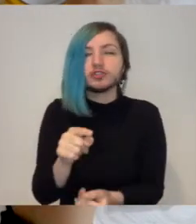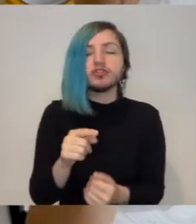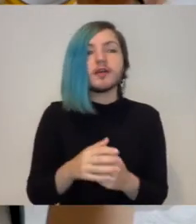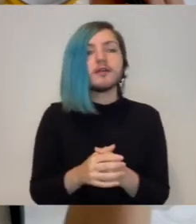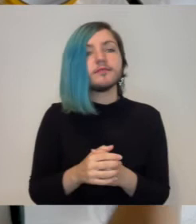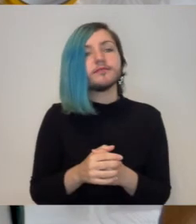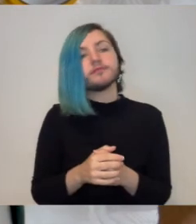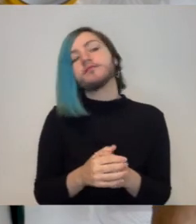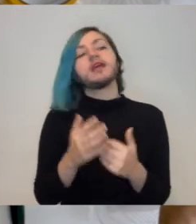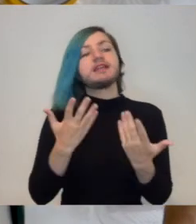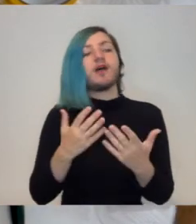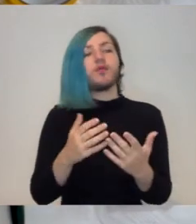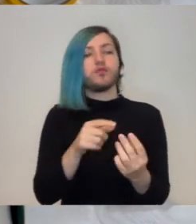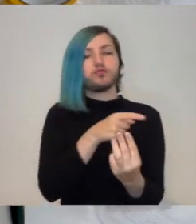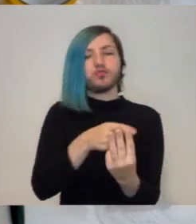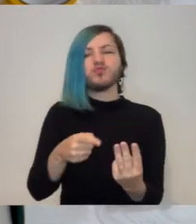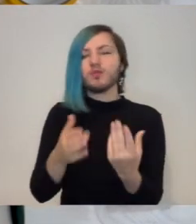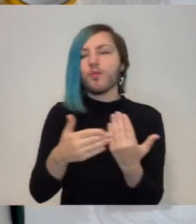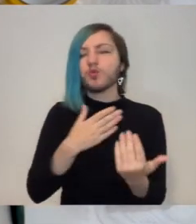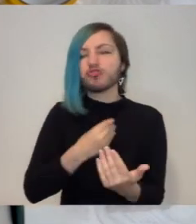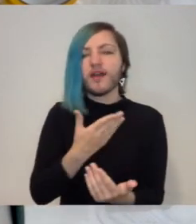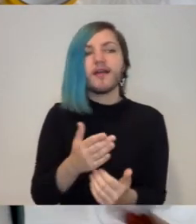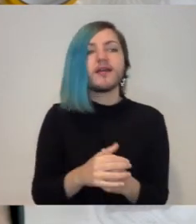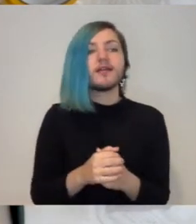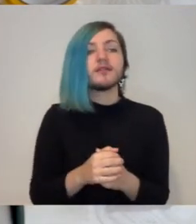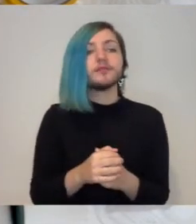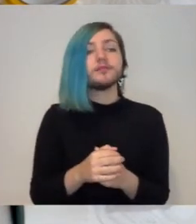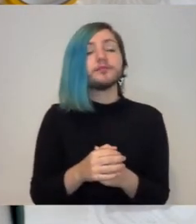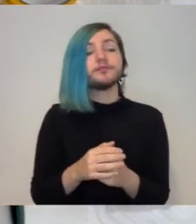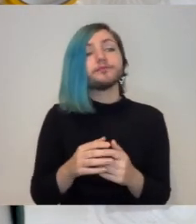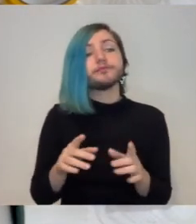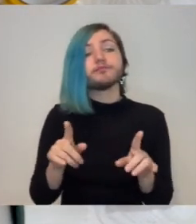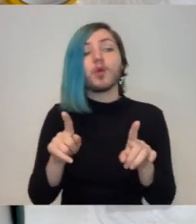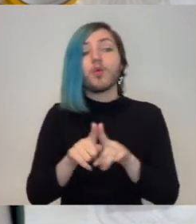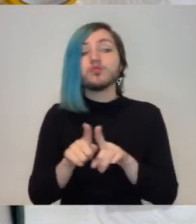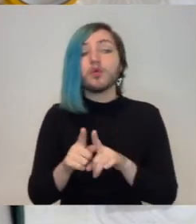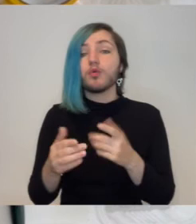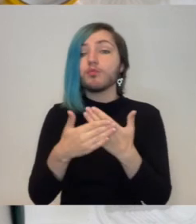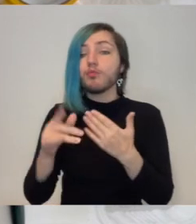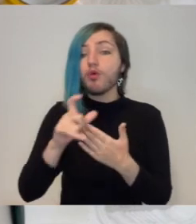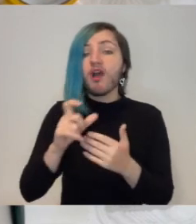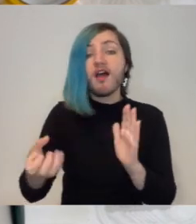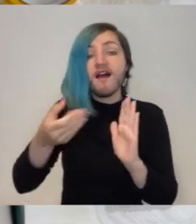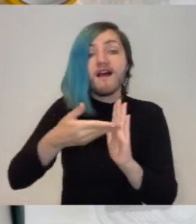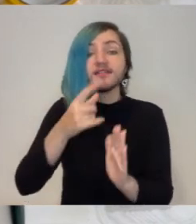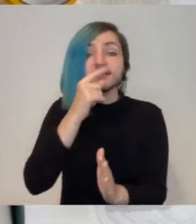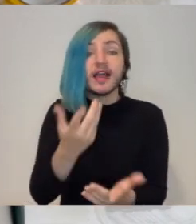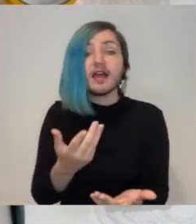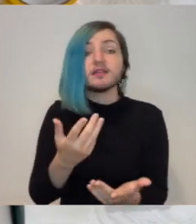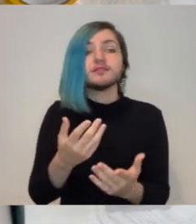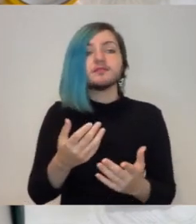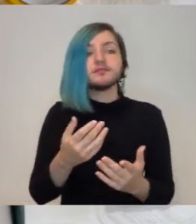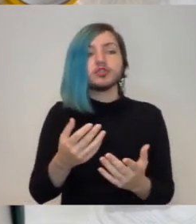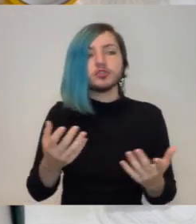these compositions now they've dried a little bit, and also bringing in more colour to make it